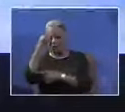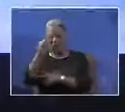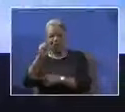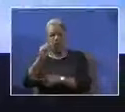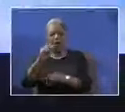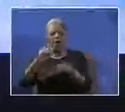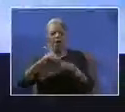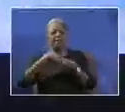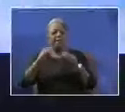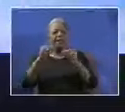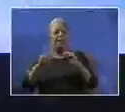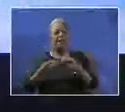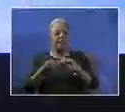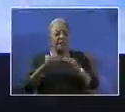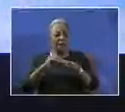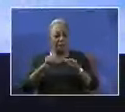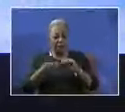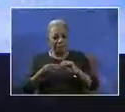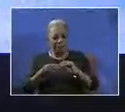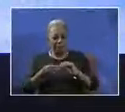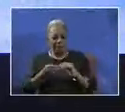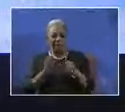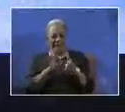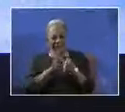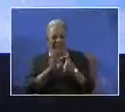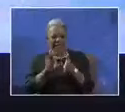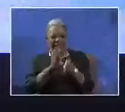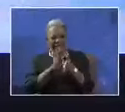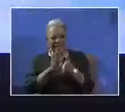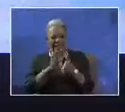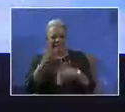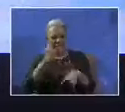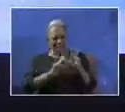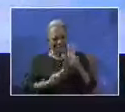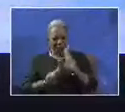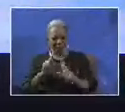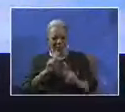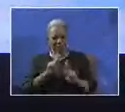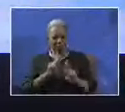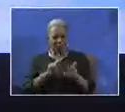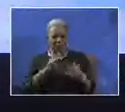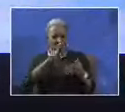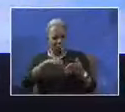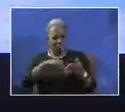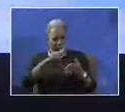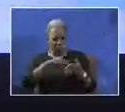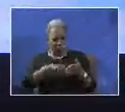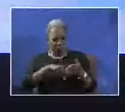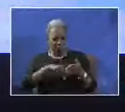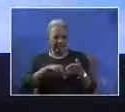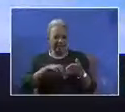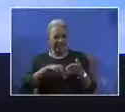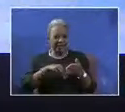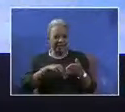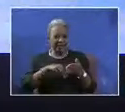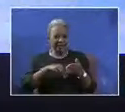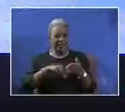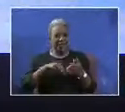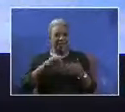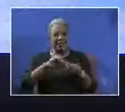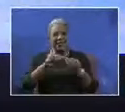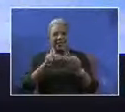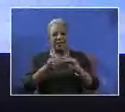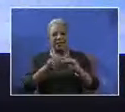number. And they're going to take a census. And there's two censuses. You read it in Numbers chapter 1, and then in Numbers chapter